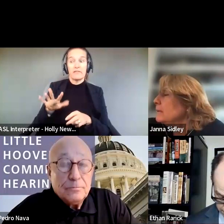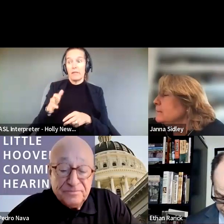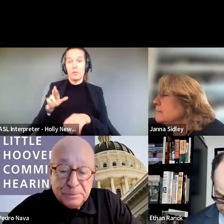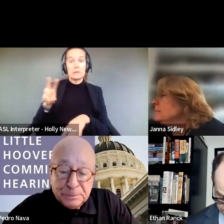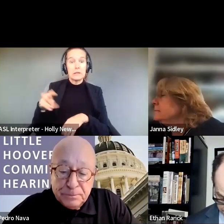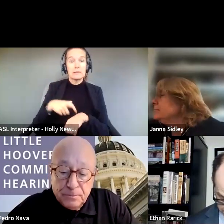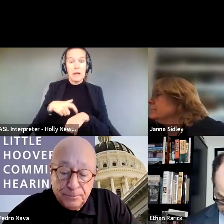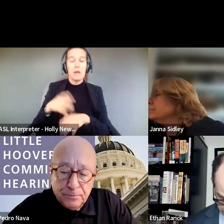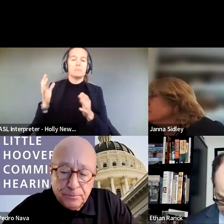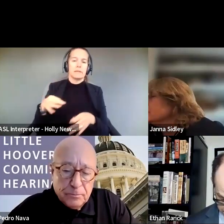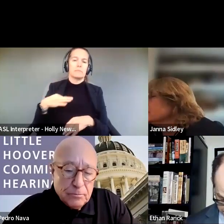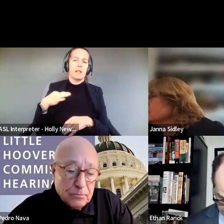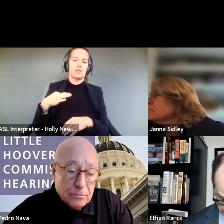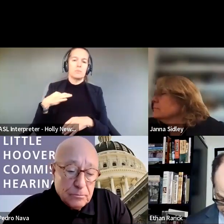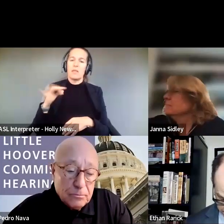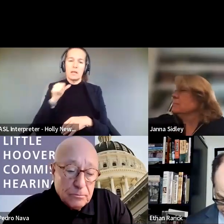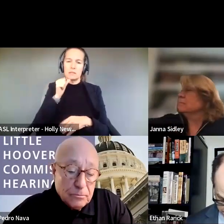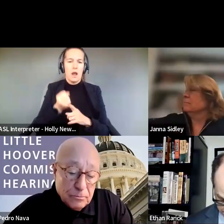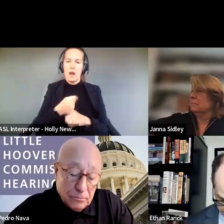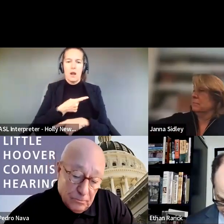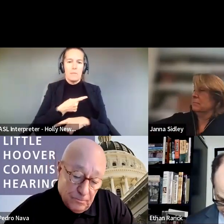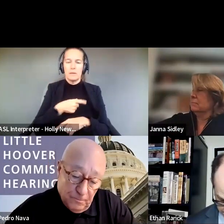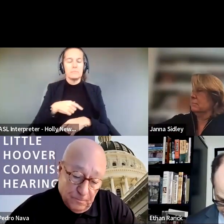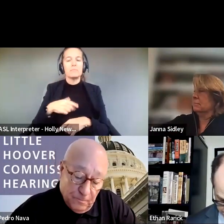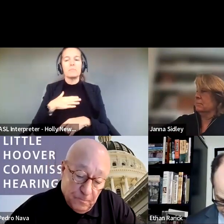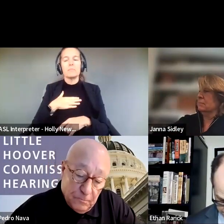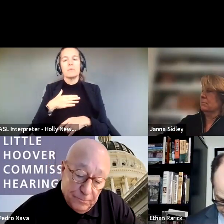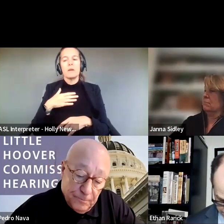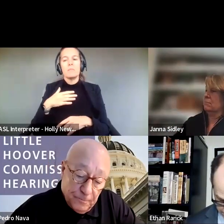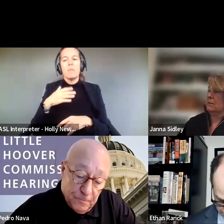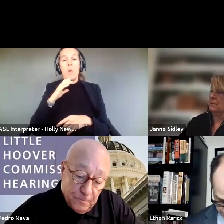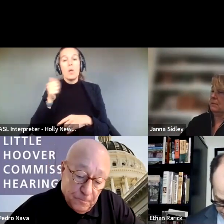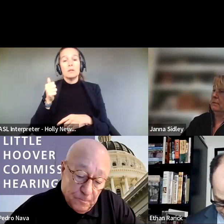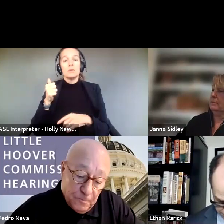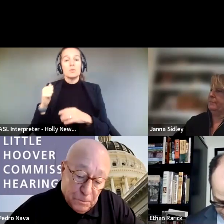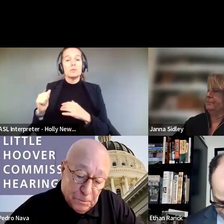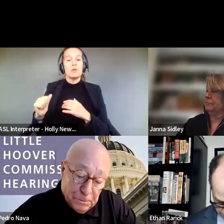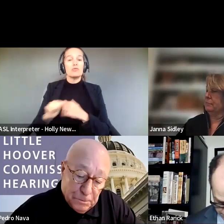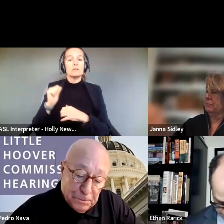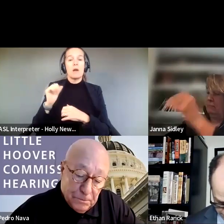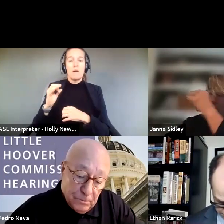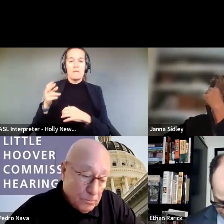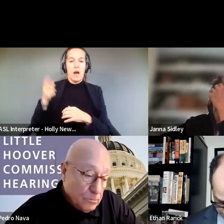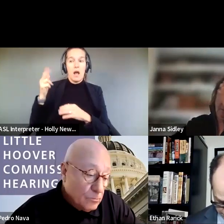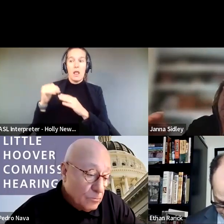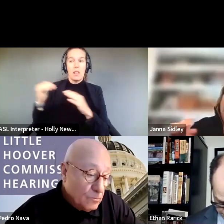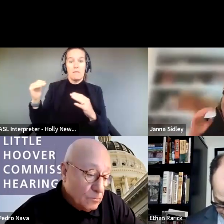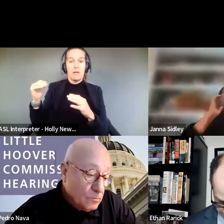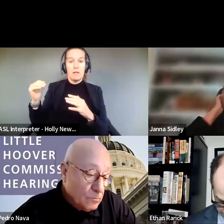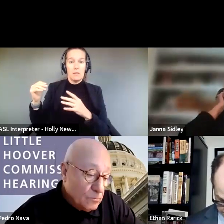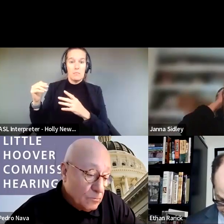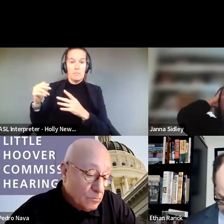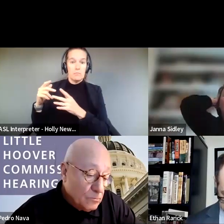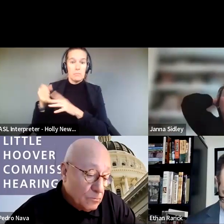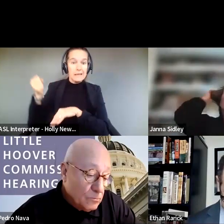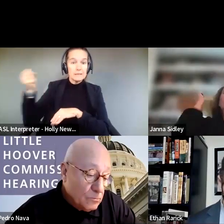deemed eligible. This is not uncommon. My oldest was at risk of a high-level placement, and I was repeatedly